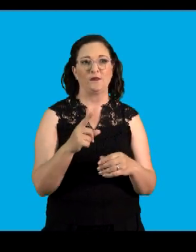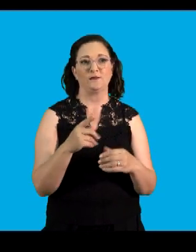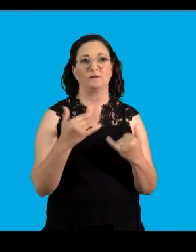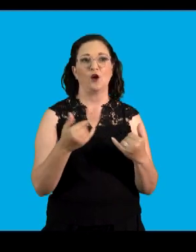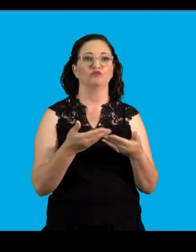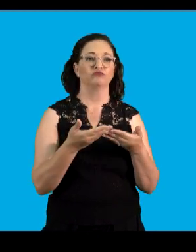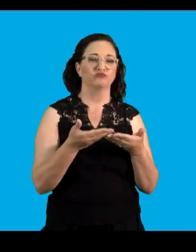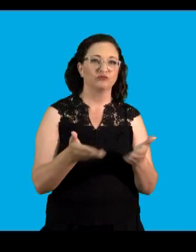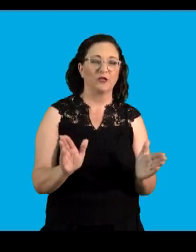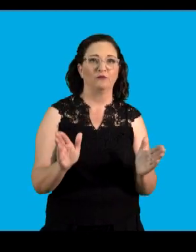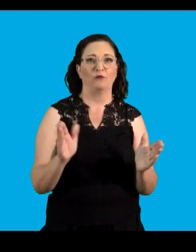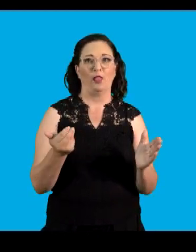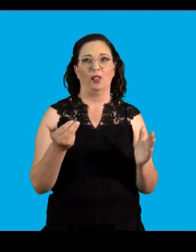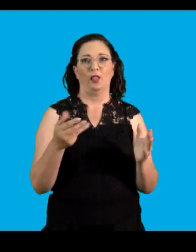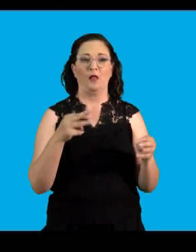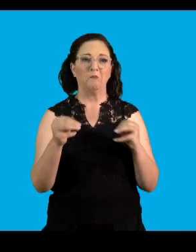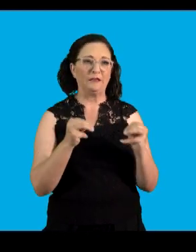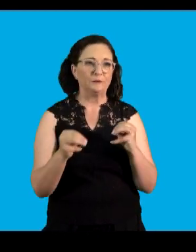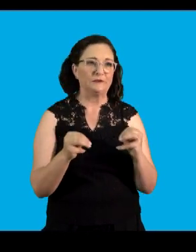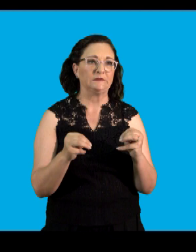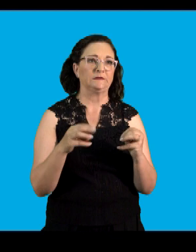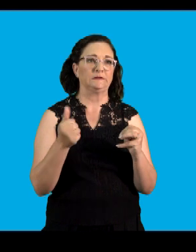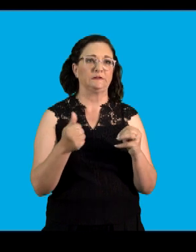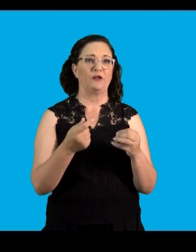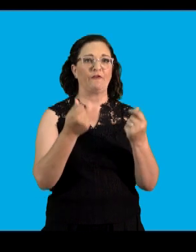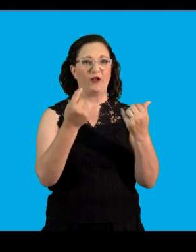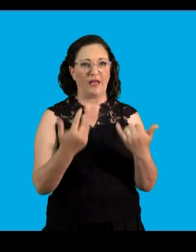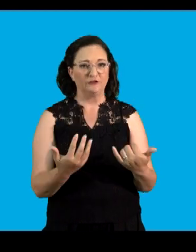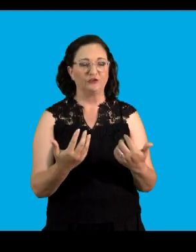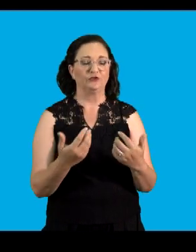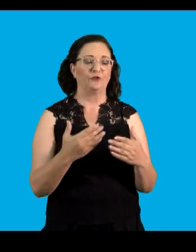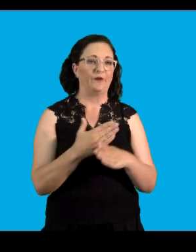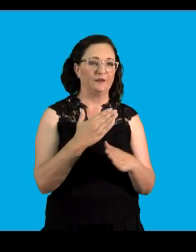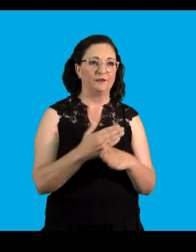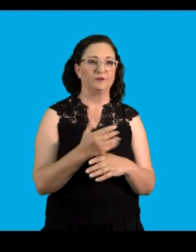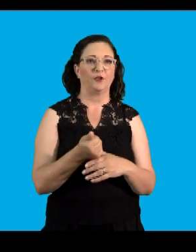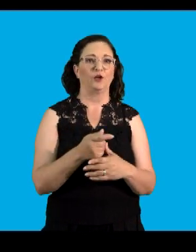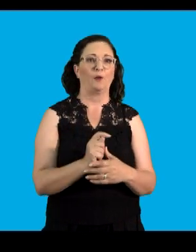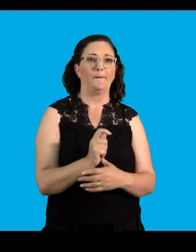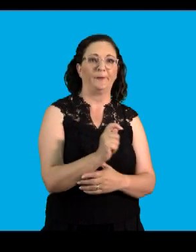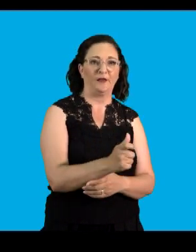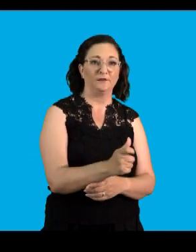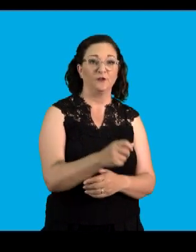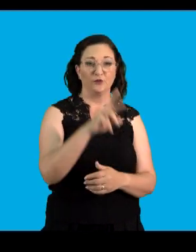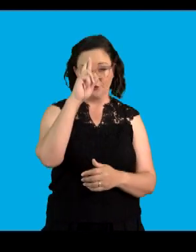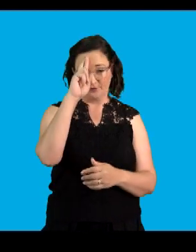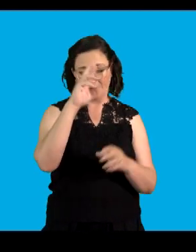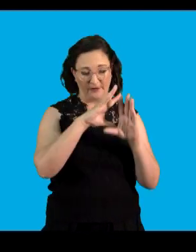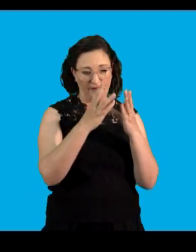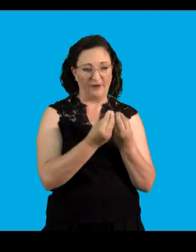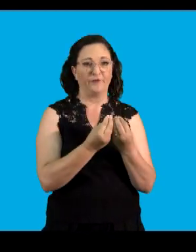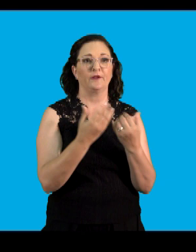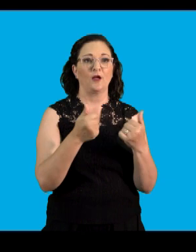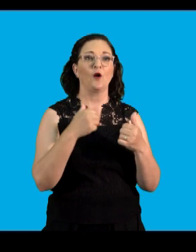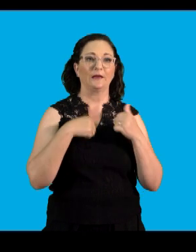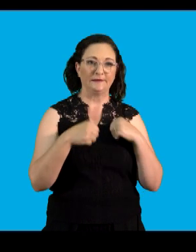your general management, we're looking at financial function, we're looking at purchasing, remember all those, these